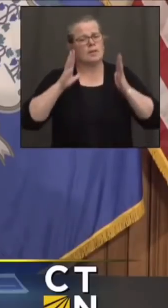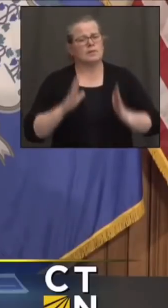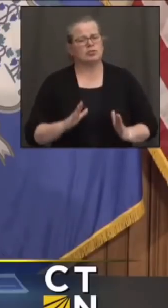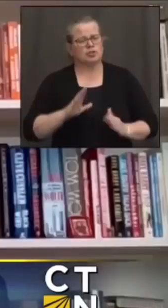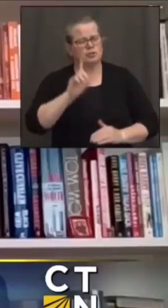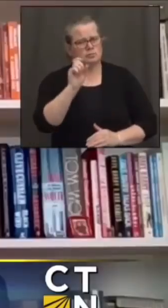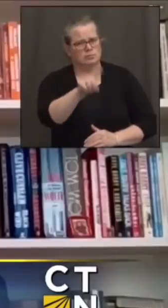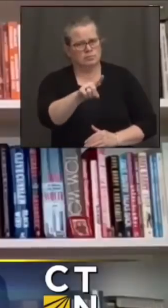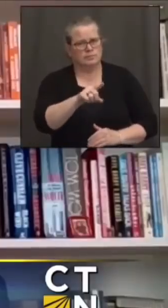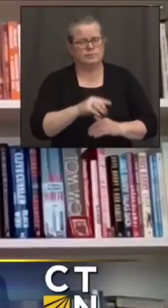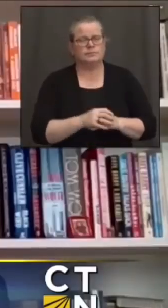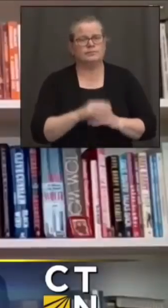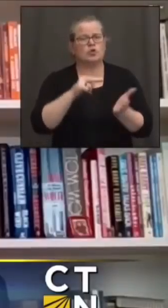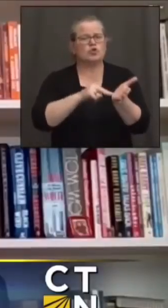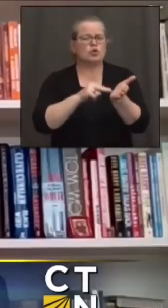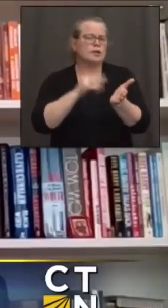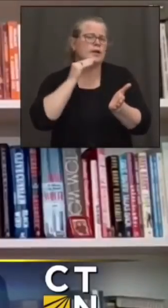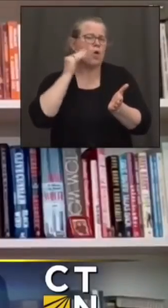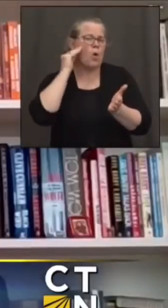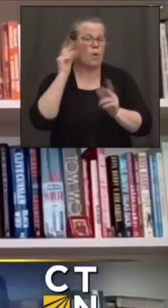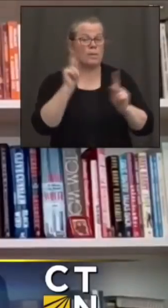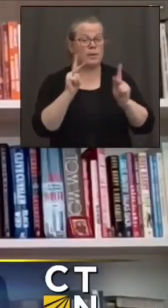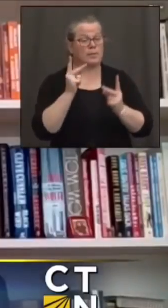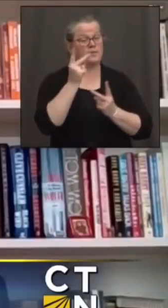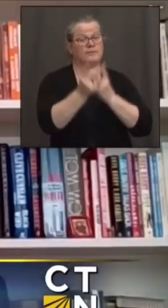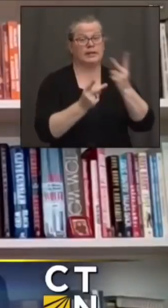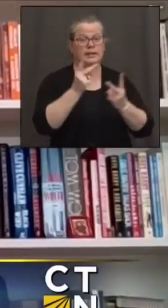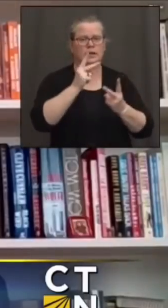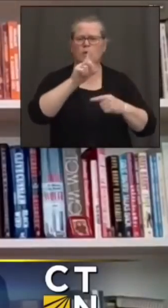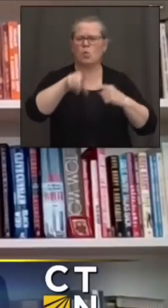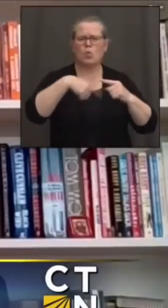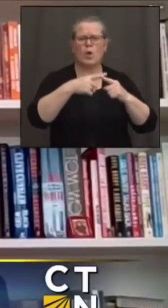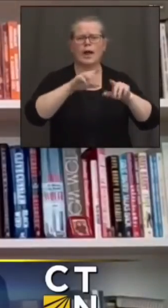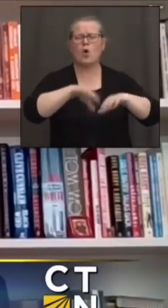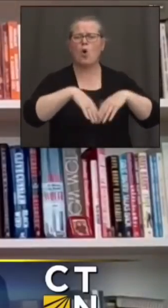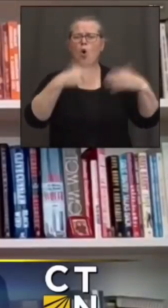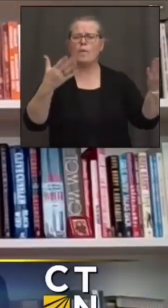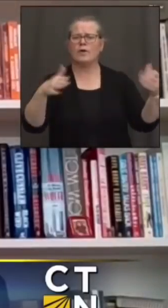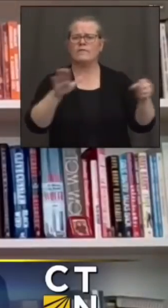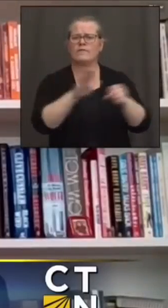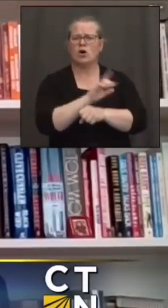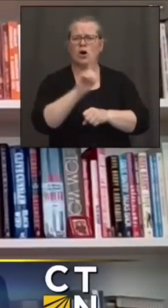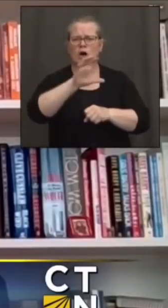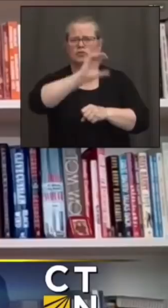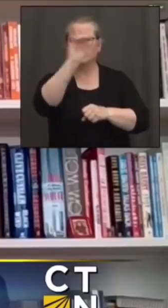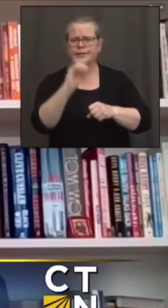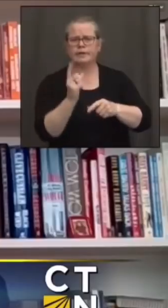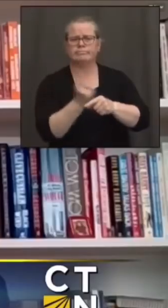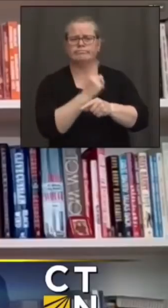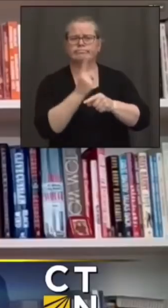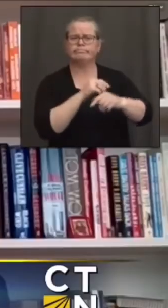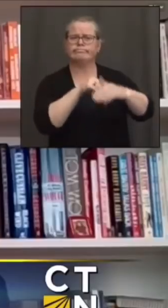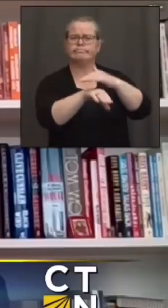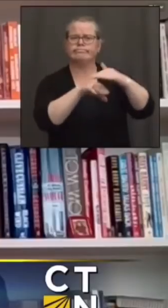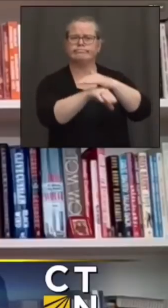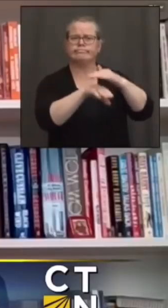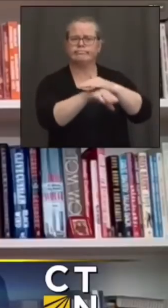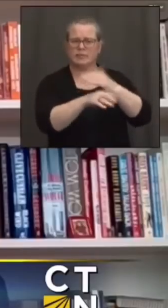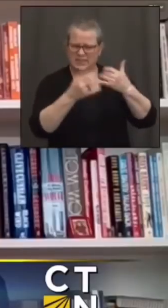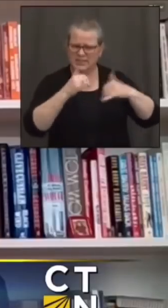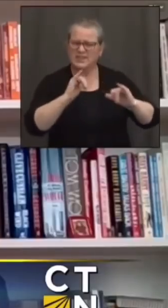be back to normal in nursing homes? We're still hearing about restrictions on where and when people can meet with their loved